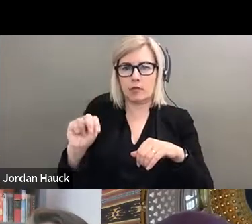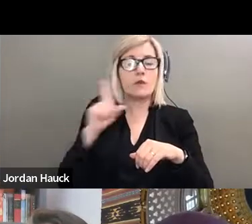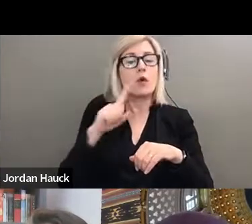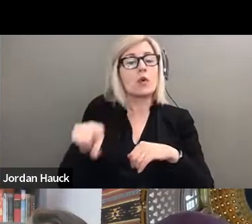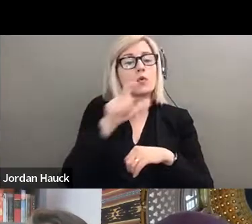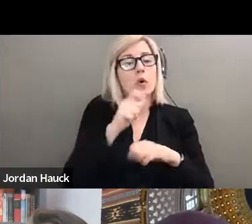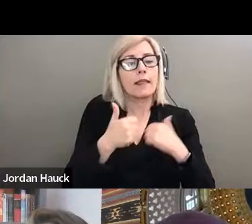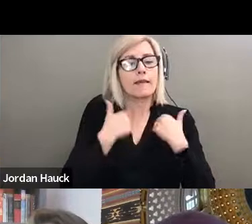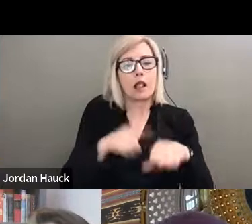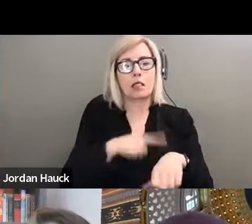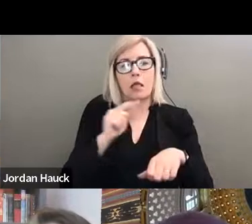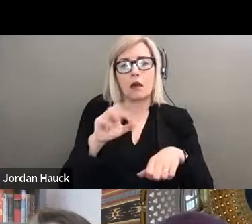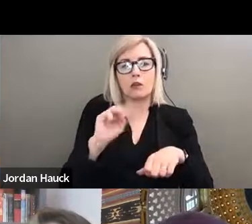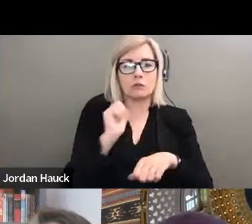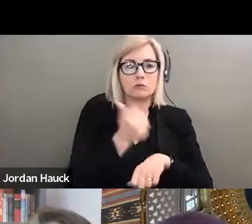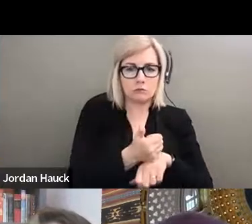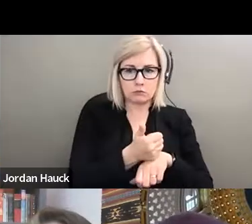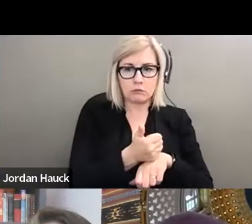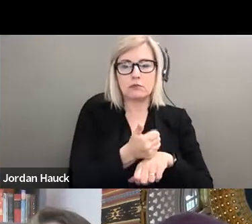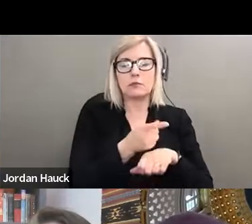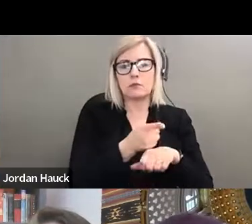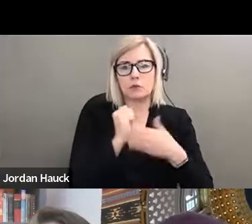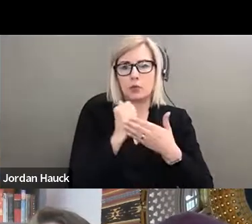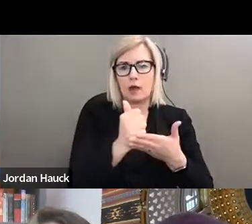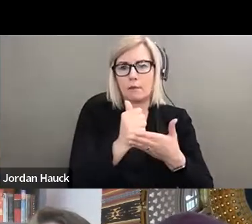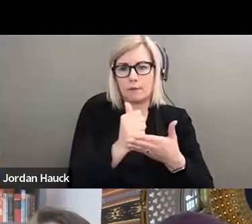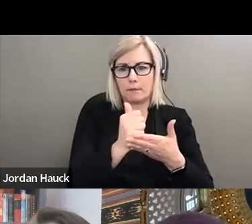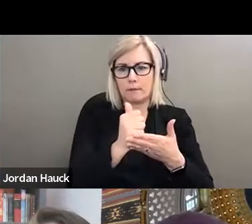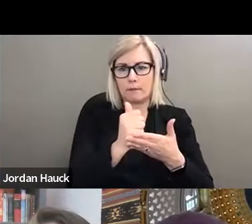more long-term care settings, to help,